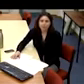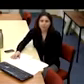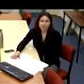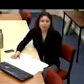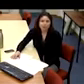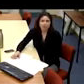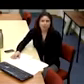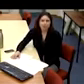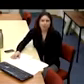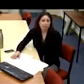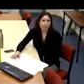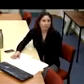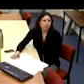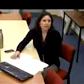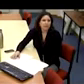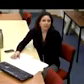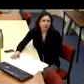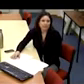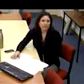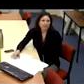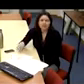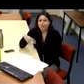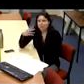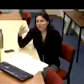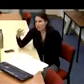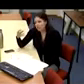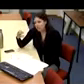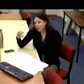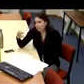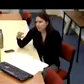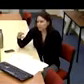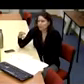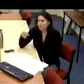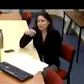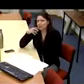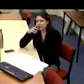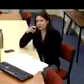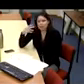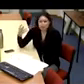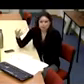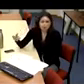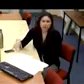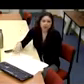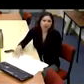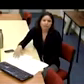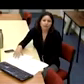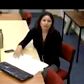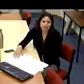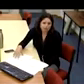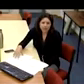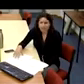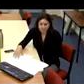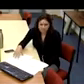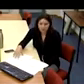That's what a refugee is. Refugee means we can do it. And then they went on to describe also along that superhero line, that